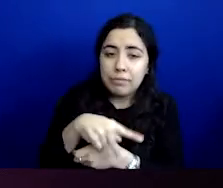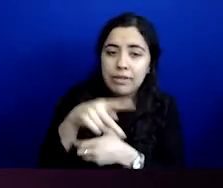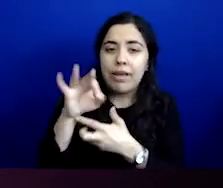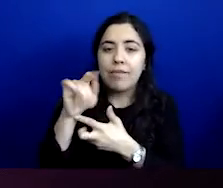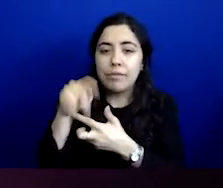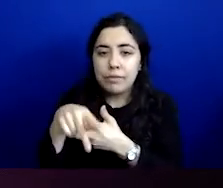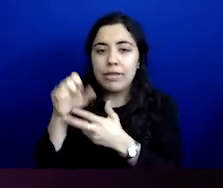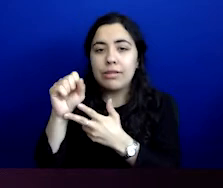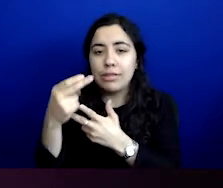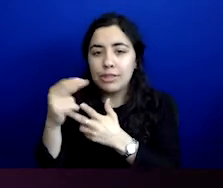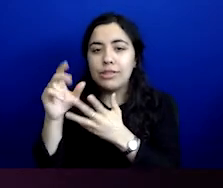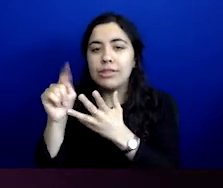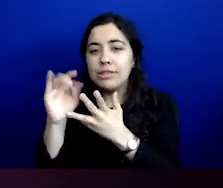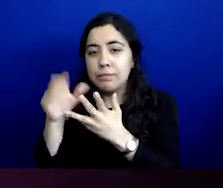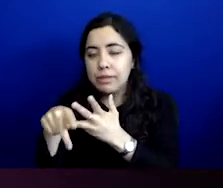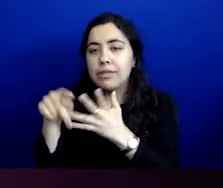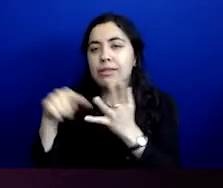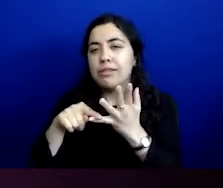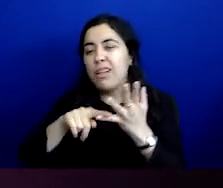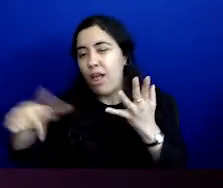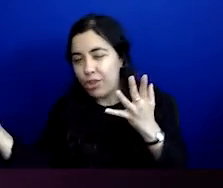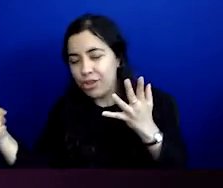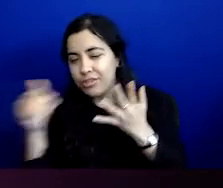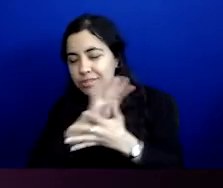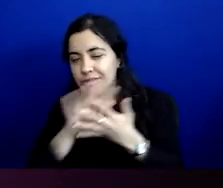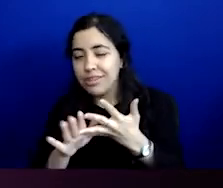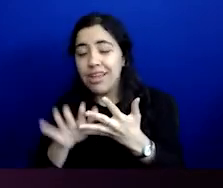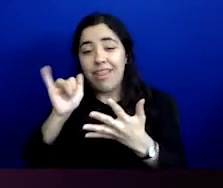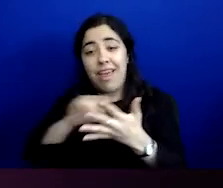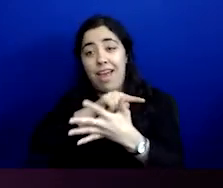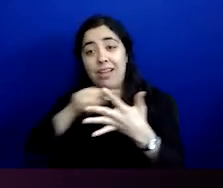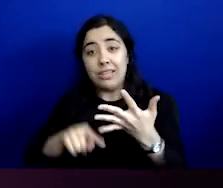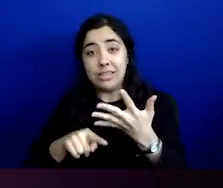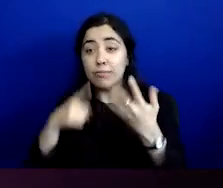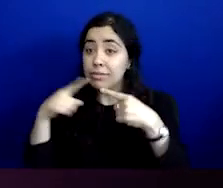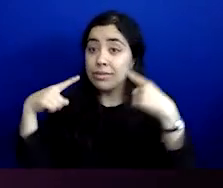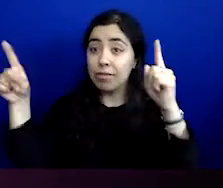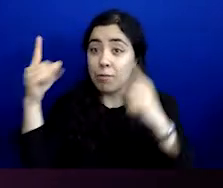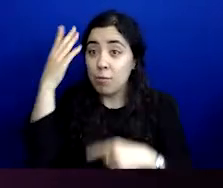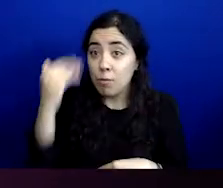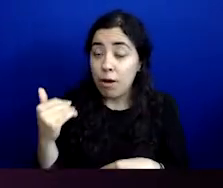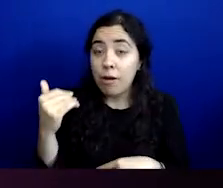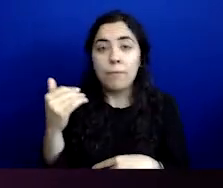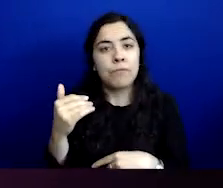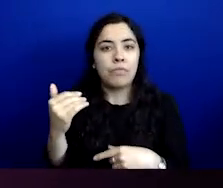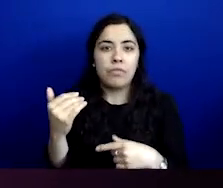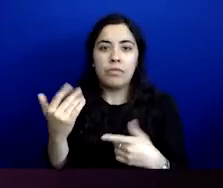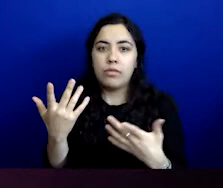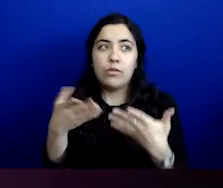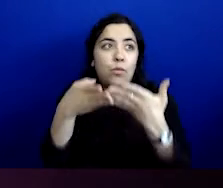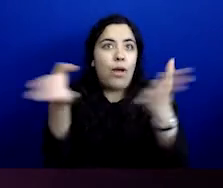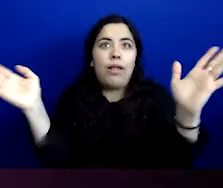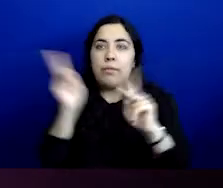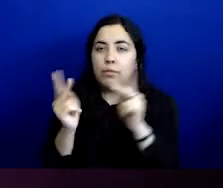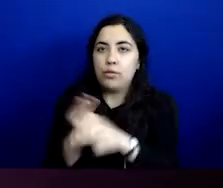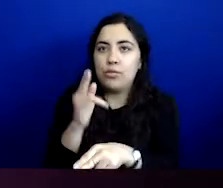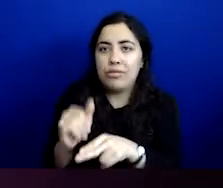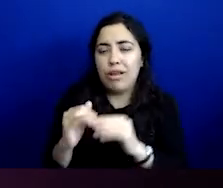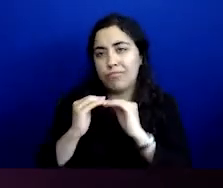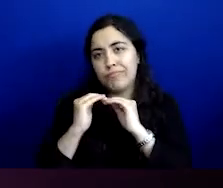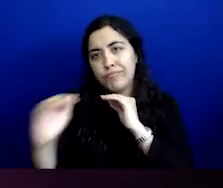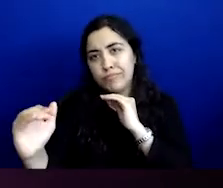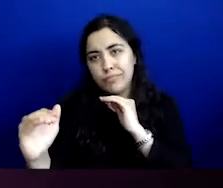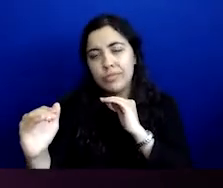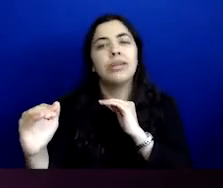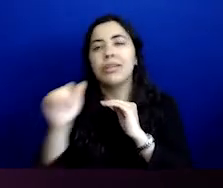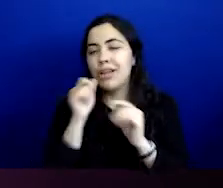SSH, TCP, et cetera, one of the reasons that these protocols have been so successful is that they're widely adopted and they're not subject to change. If